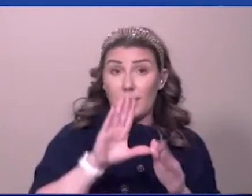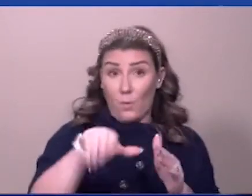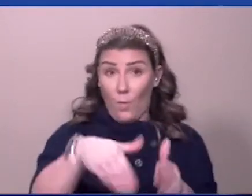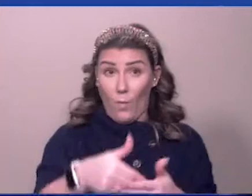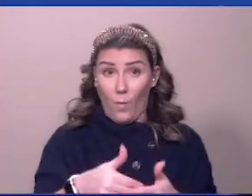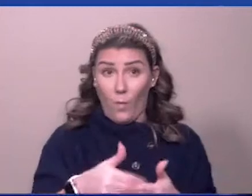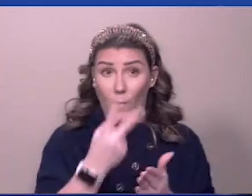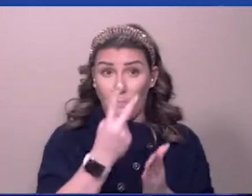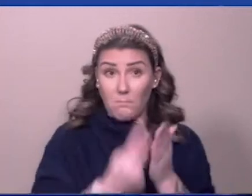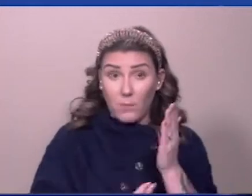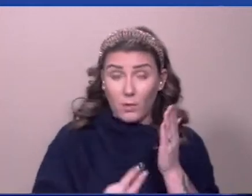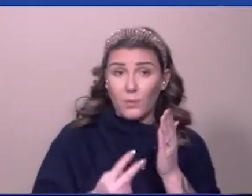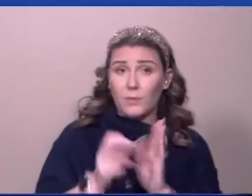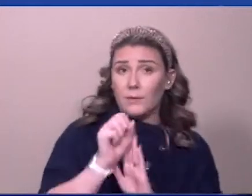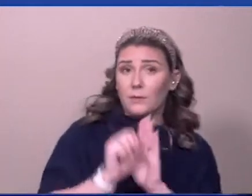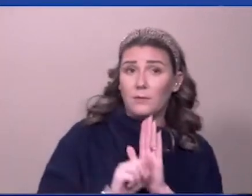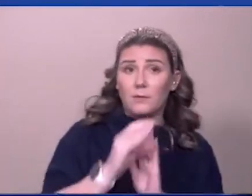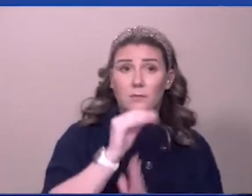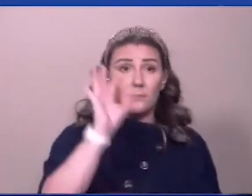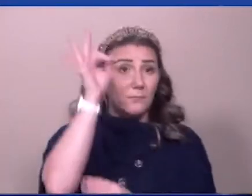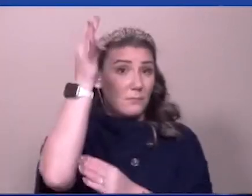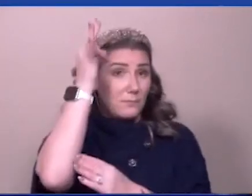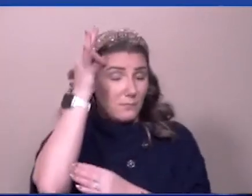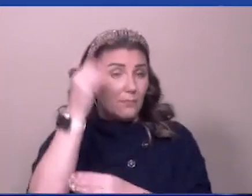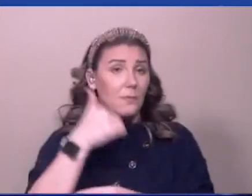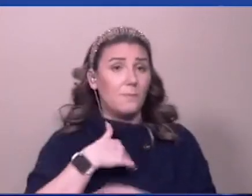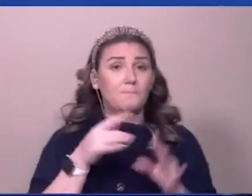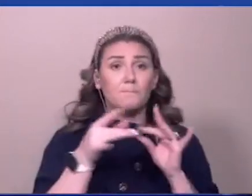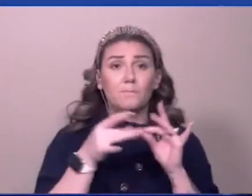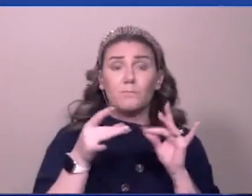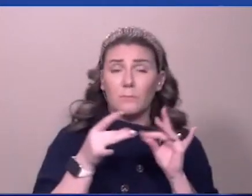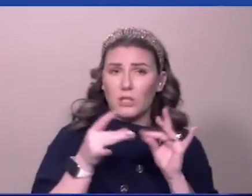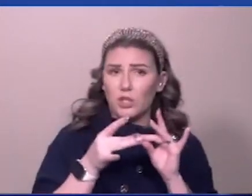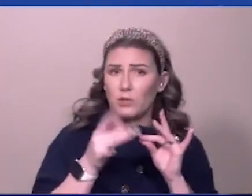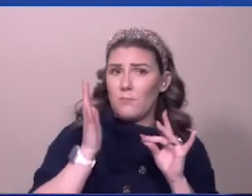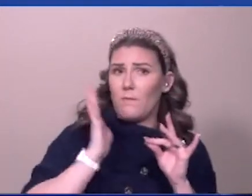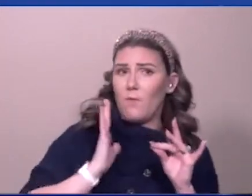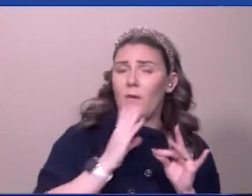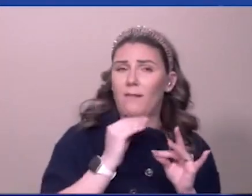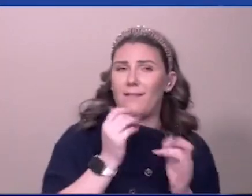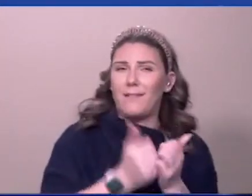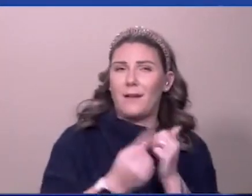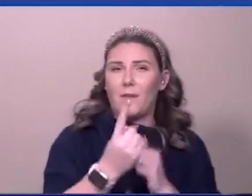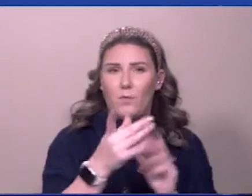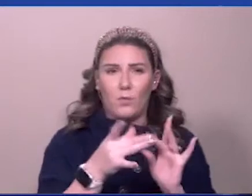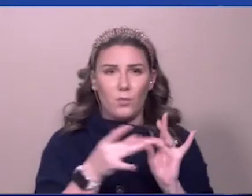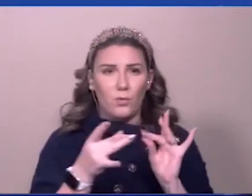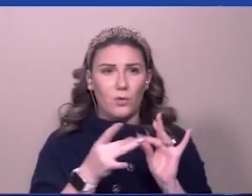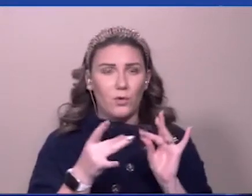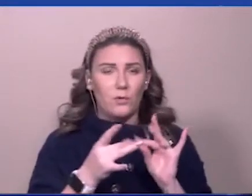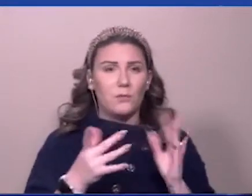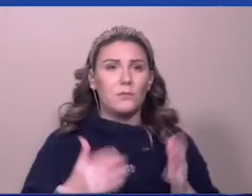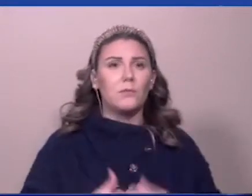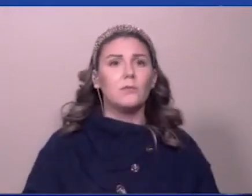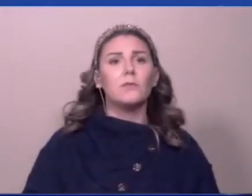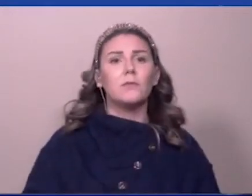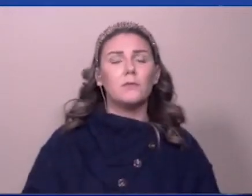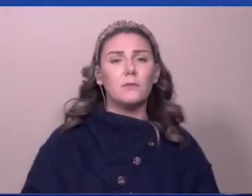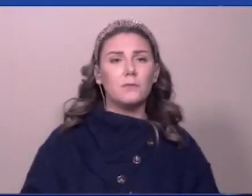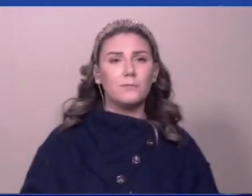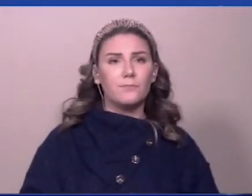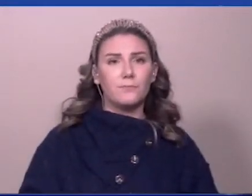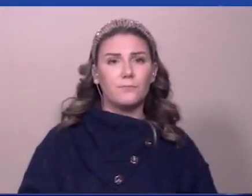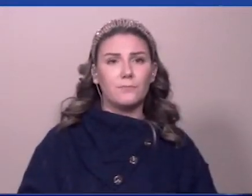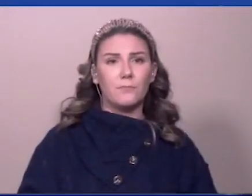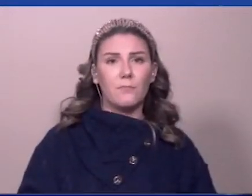both at the state and the federal level. And something I mentioned earlier, and I think everybody alluded to, the scars that currently exist in